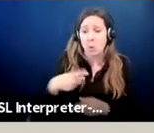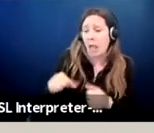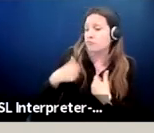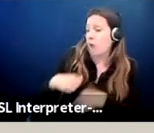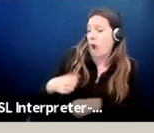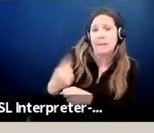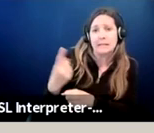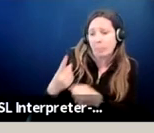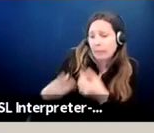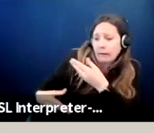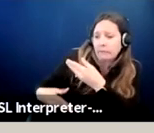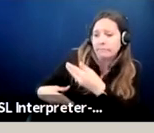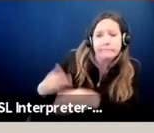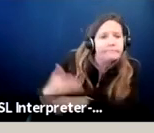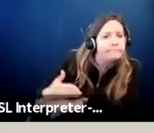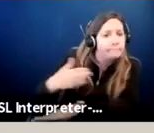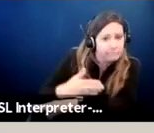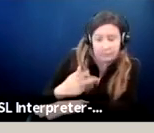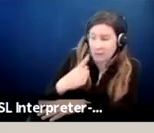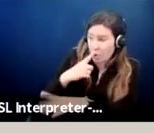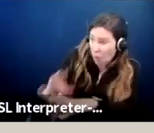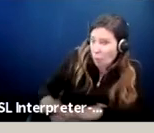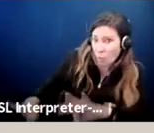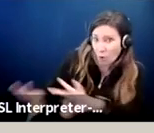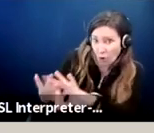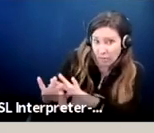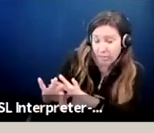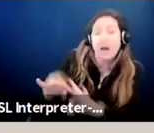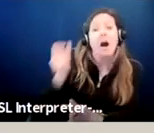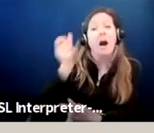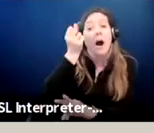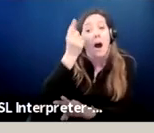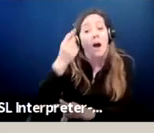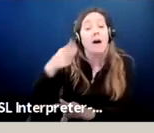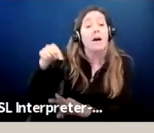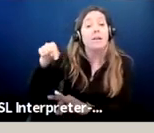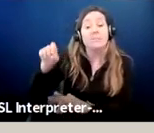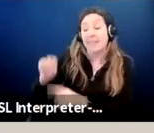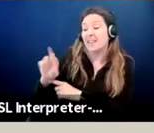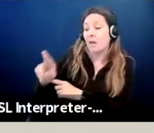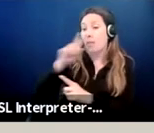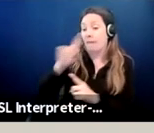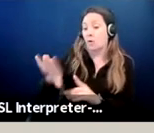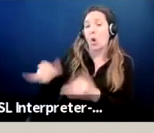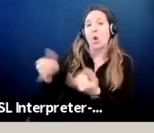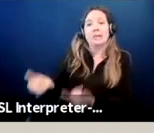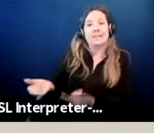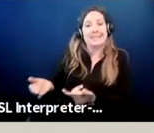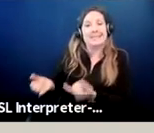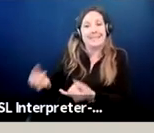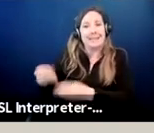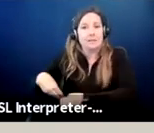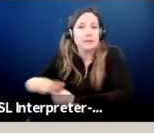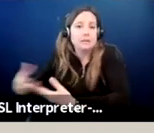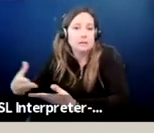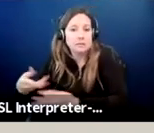benefits. It's worth doing that. That's typically focused more on the new product and existing product that you do. On processes, which